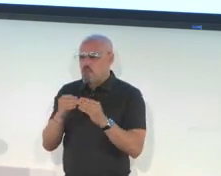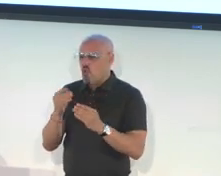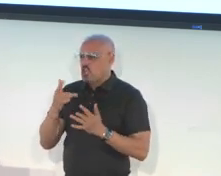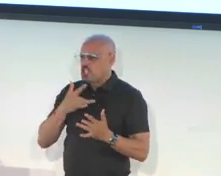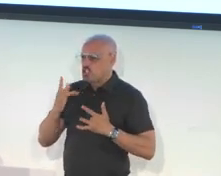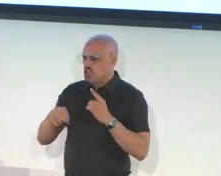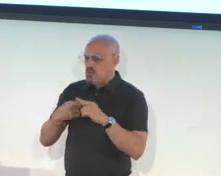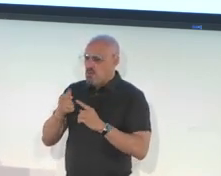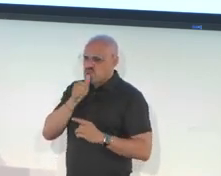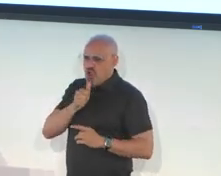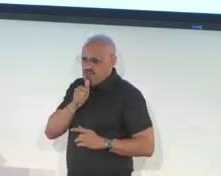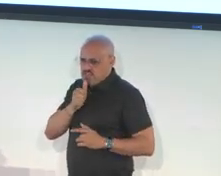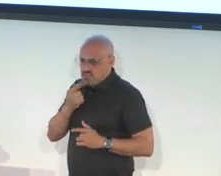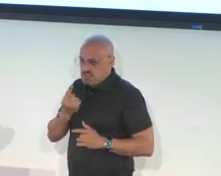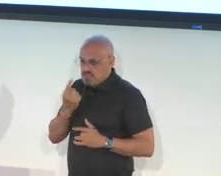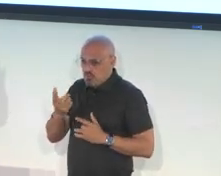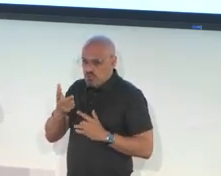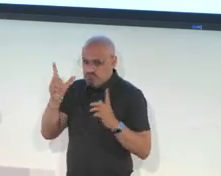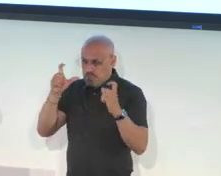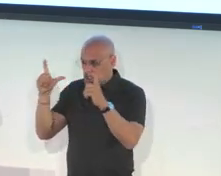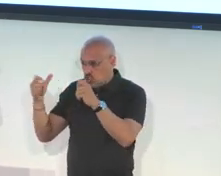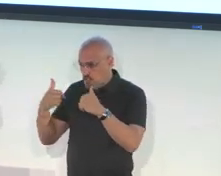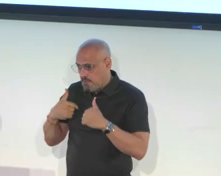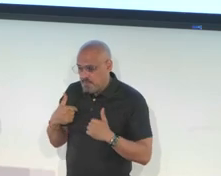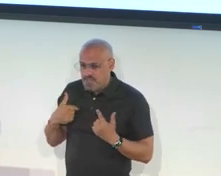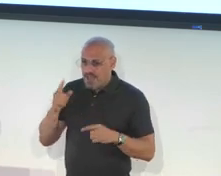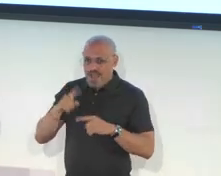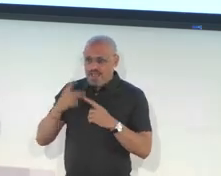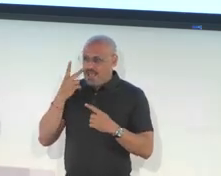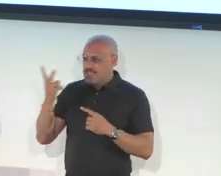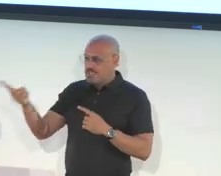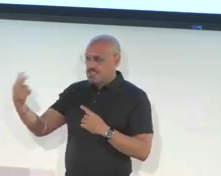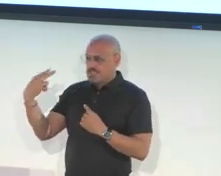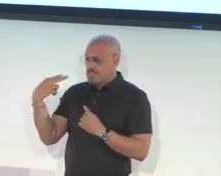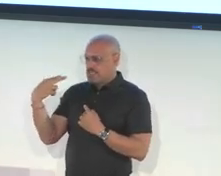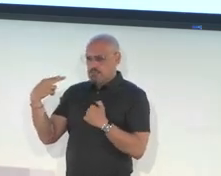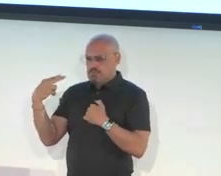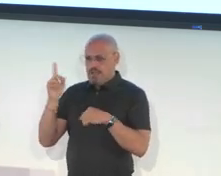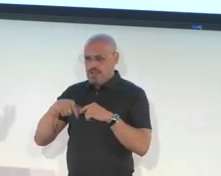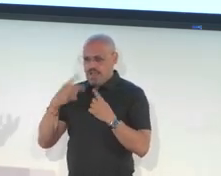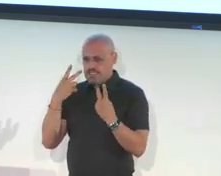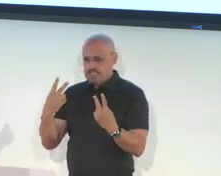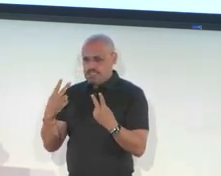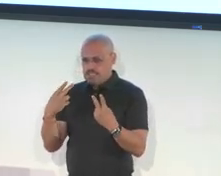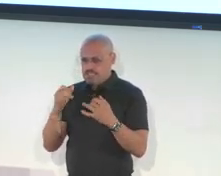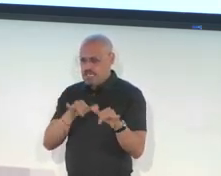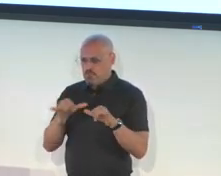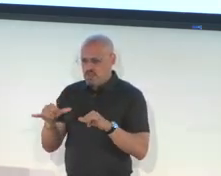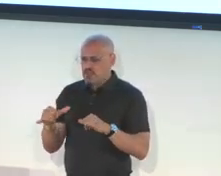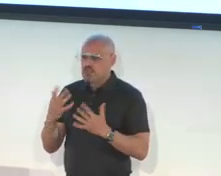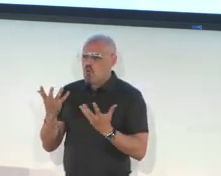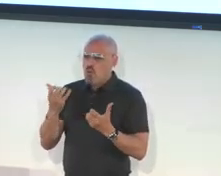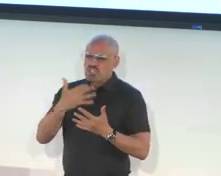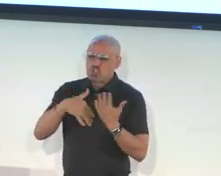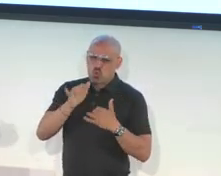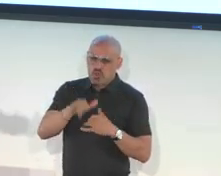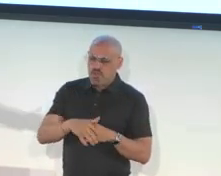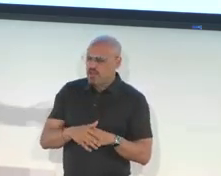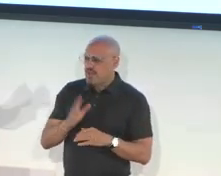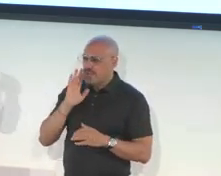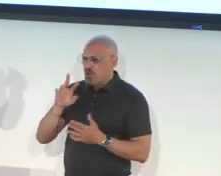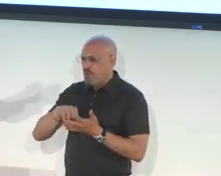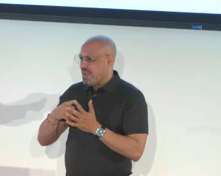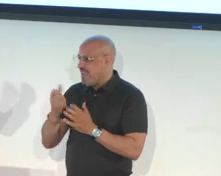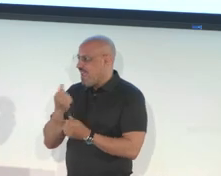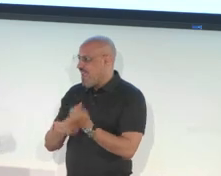their privacy. Is somebody going to be taking a picture of me? I can't see what they can see. So we weren't socialized for that. Whereas nowadays, everyone's walking around